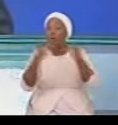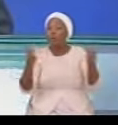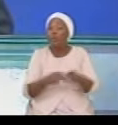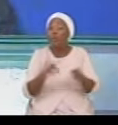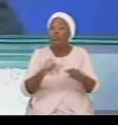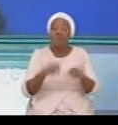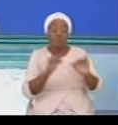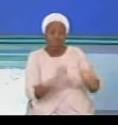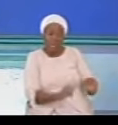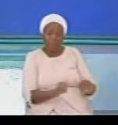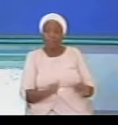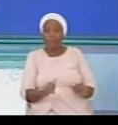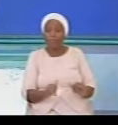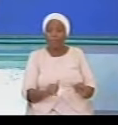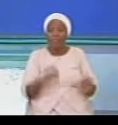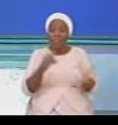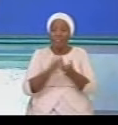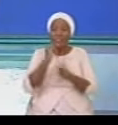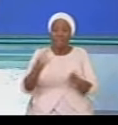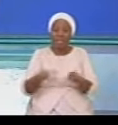stay. It's like